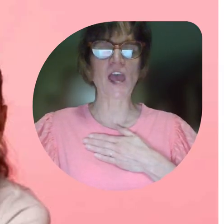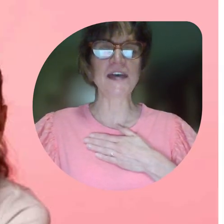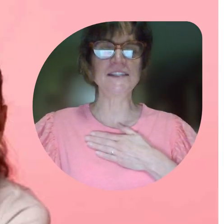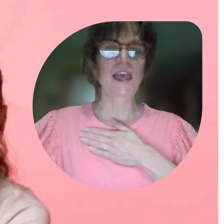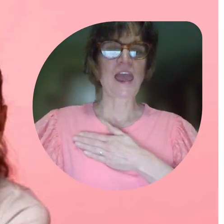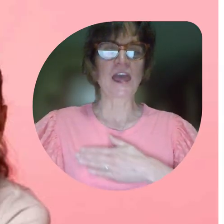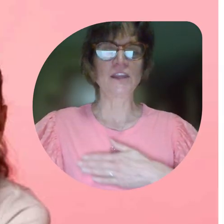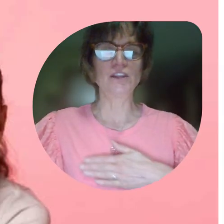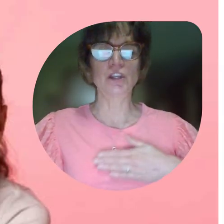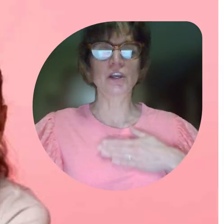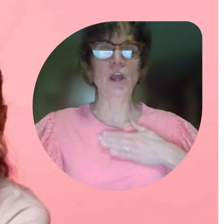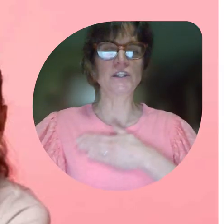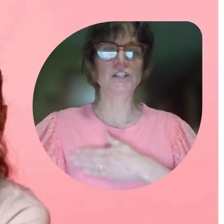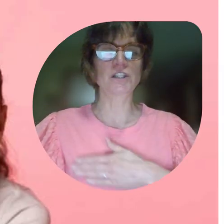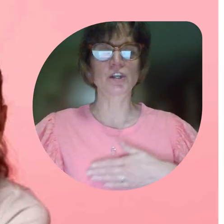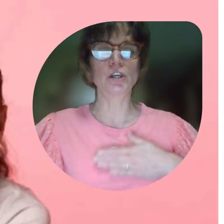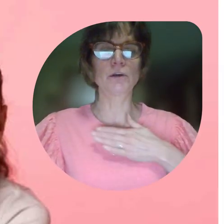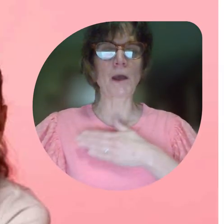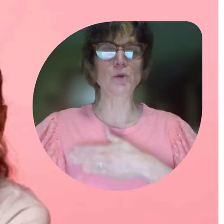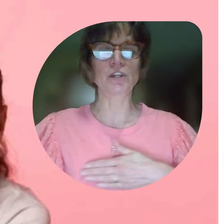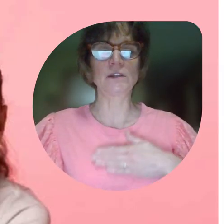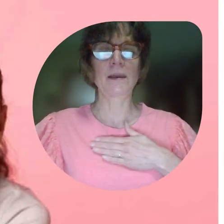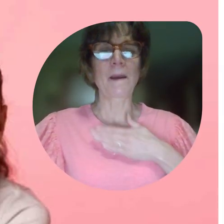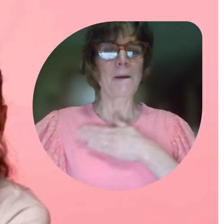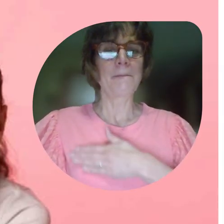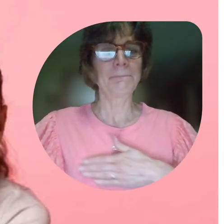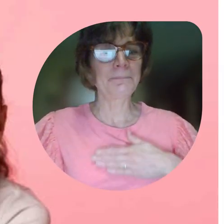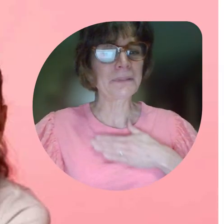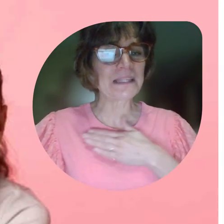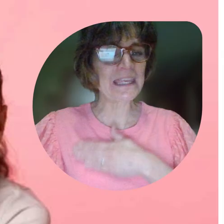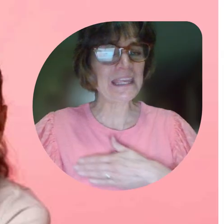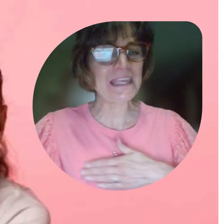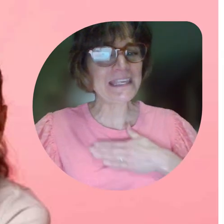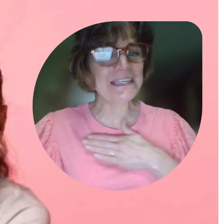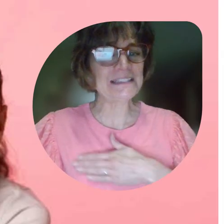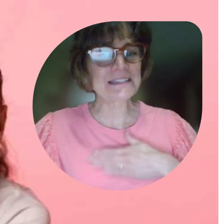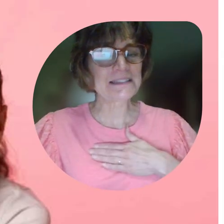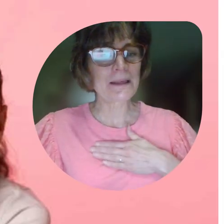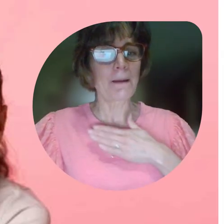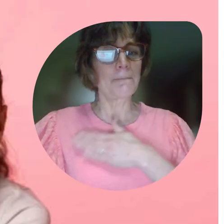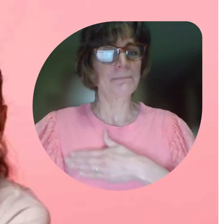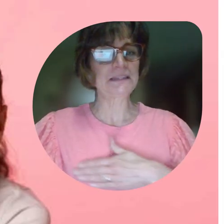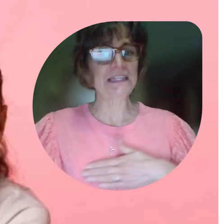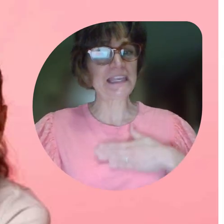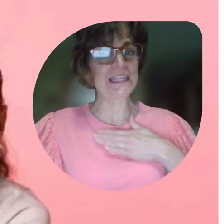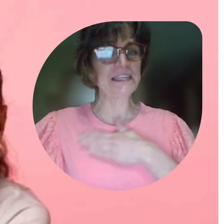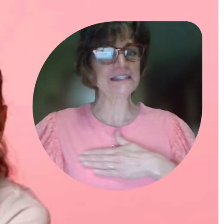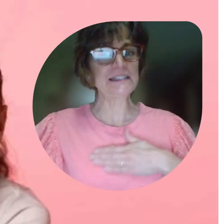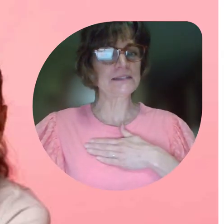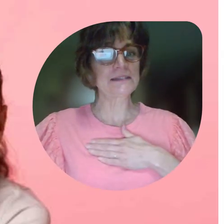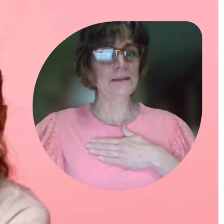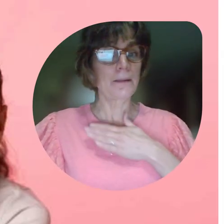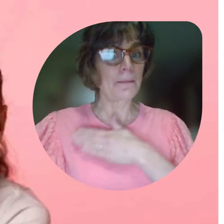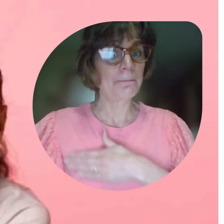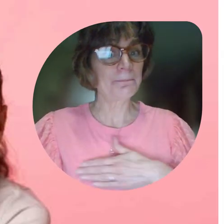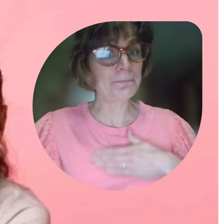your chest, and you're going to go in a circular motion. Please. Please.